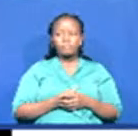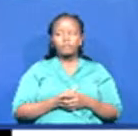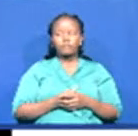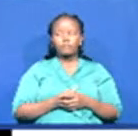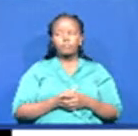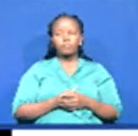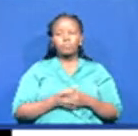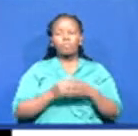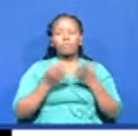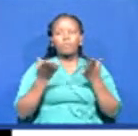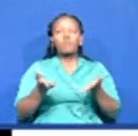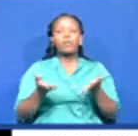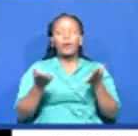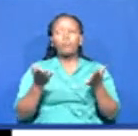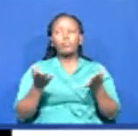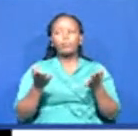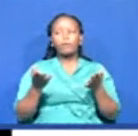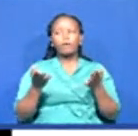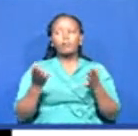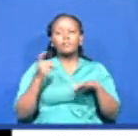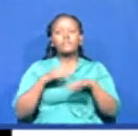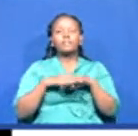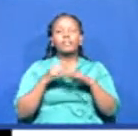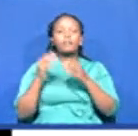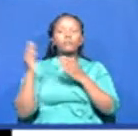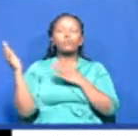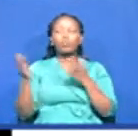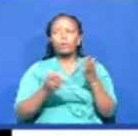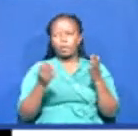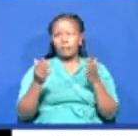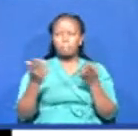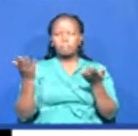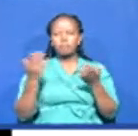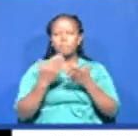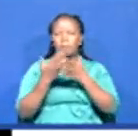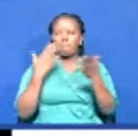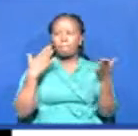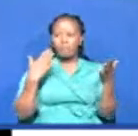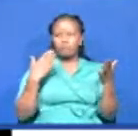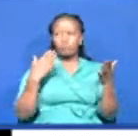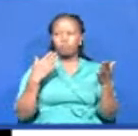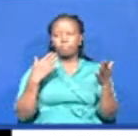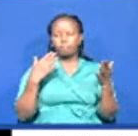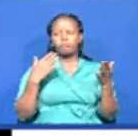time now to welcome on stage. And before I do so,